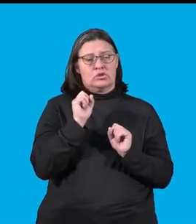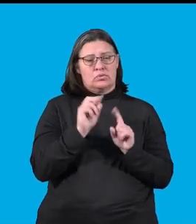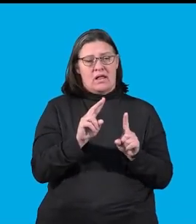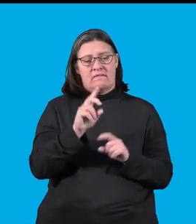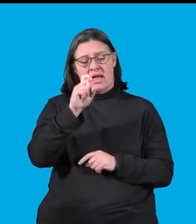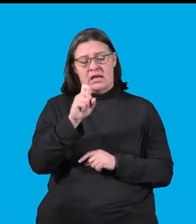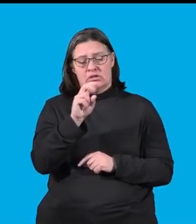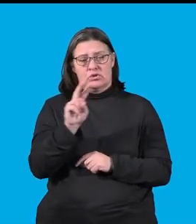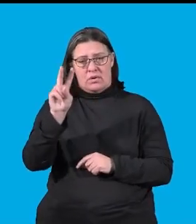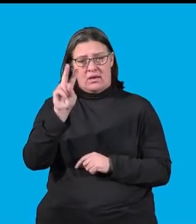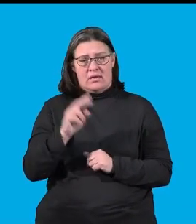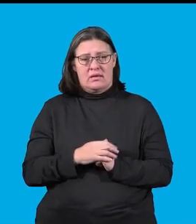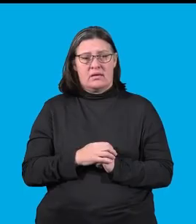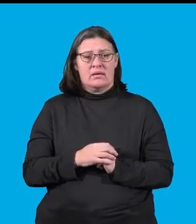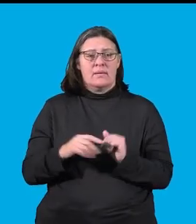plus 12x squared